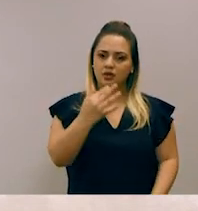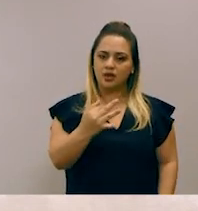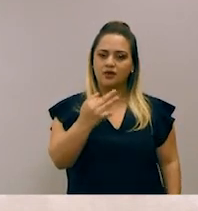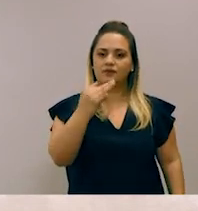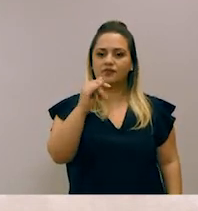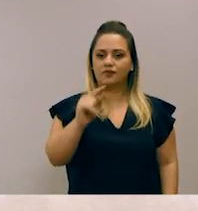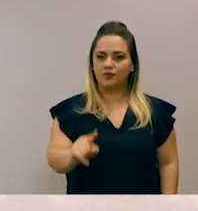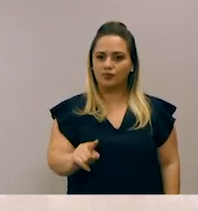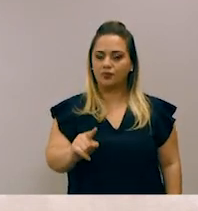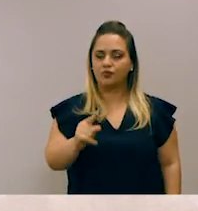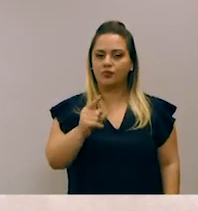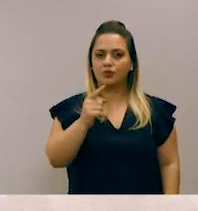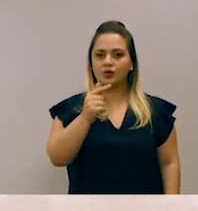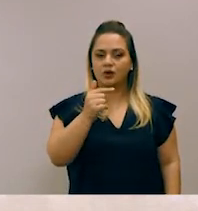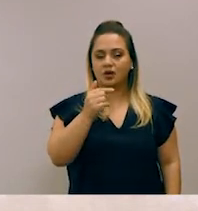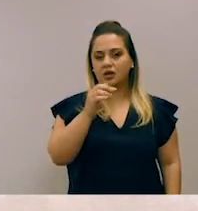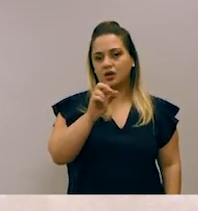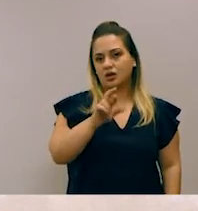like